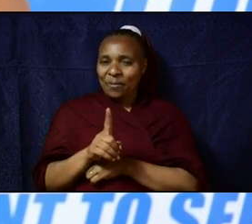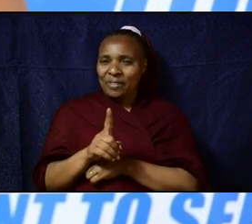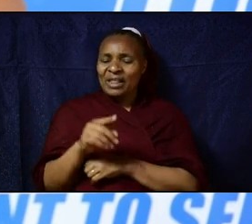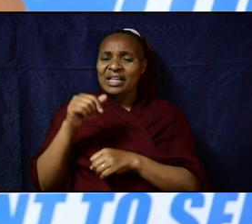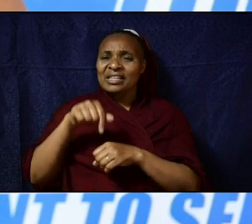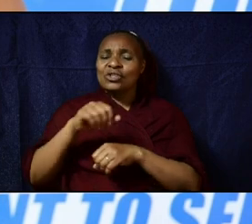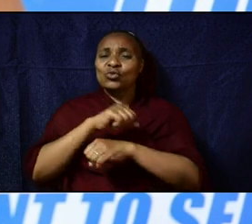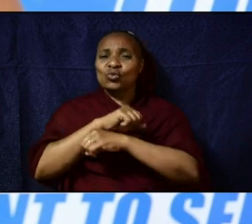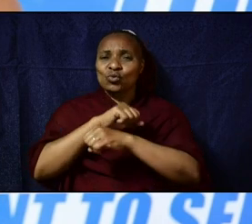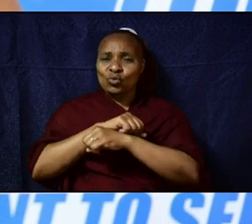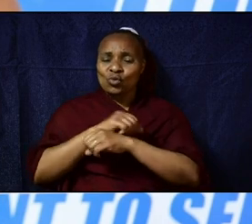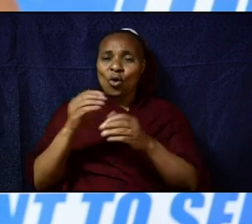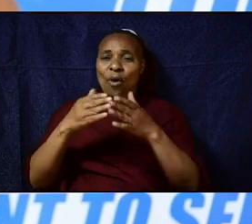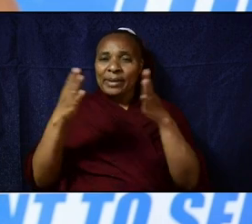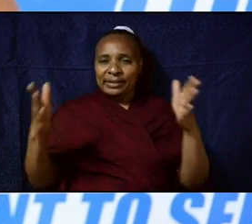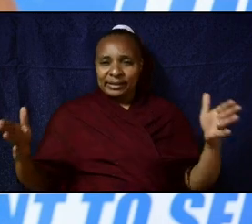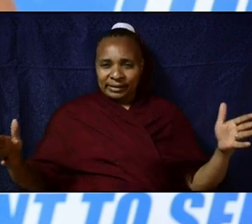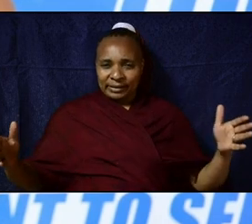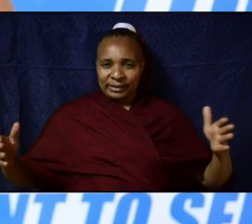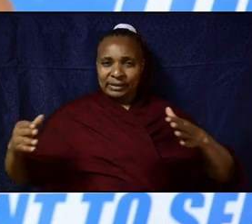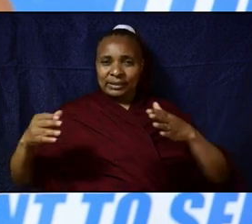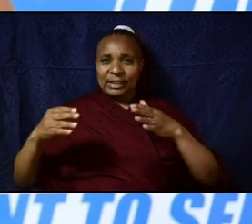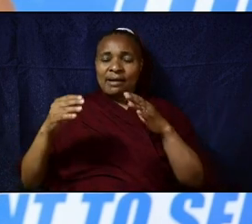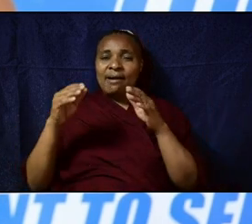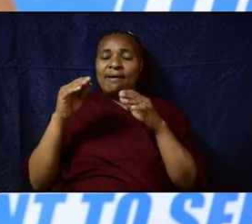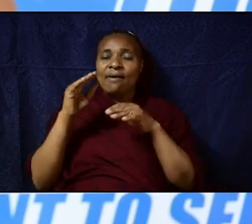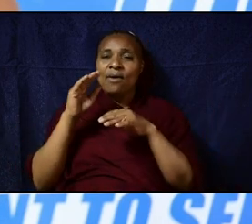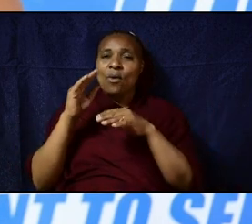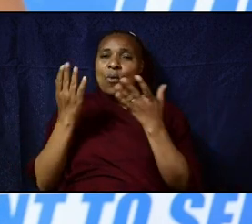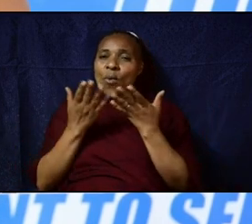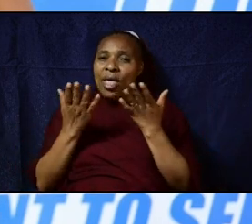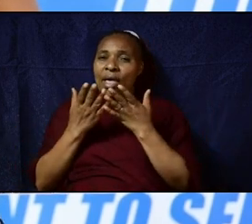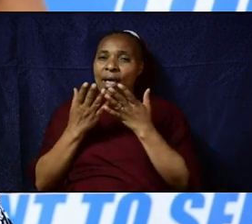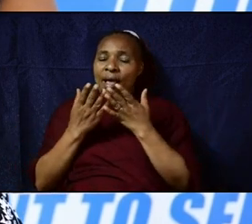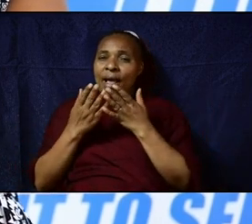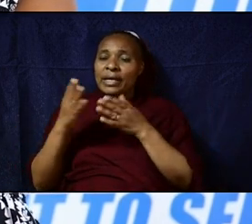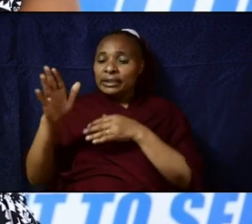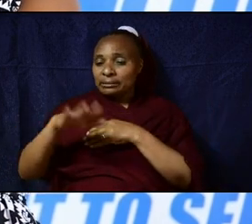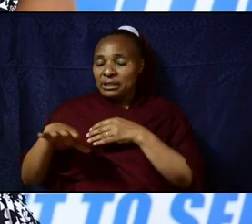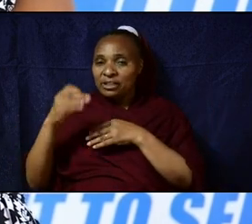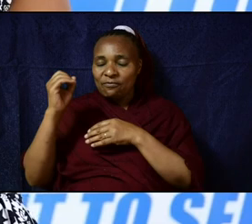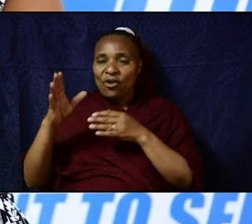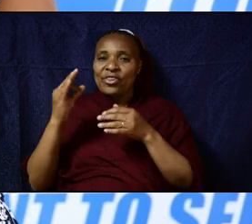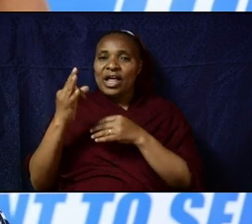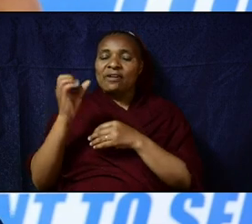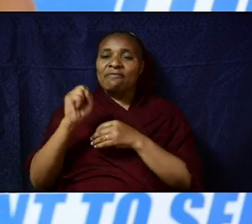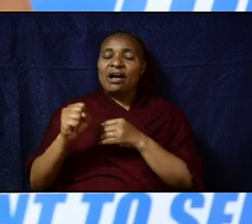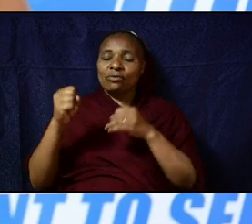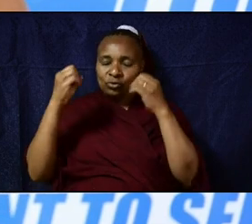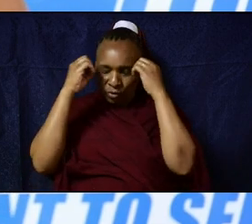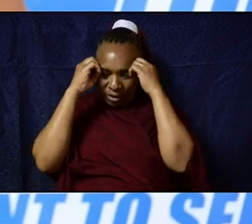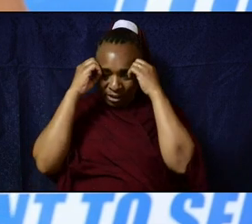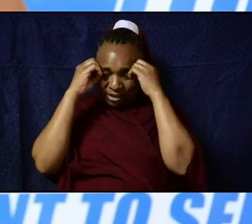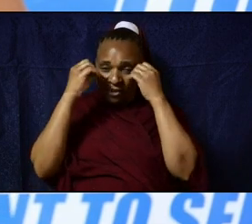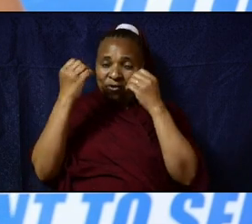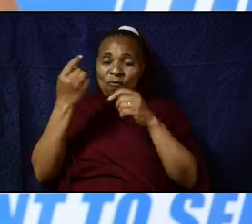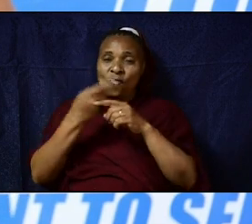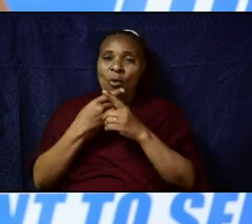this school, it was opened at, it has space for 35 students currently for phase